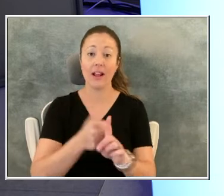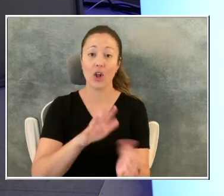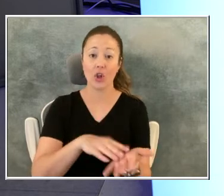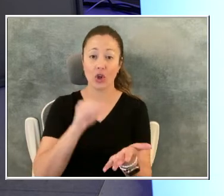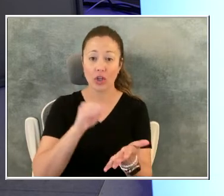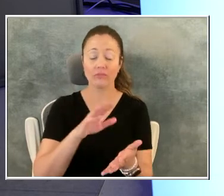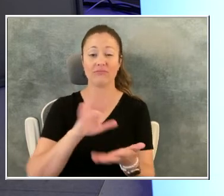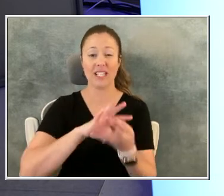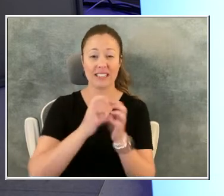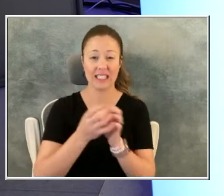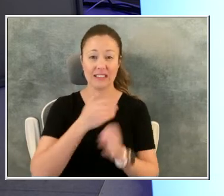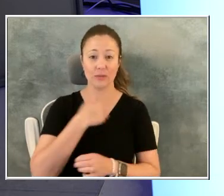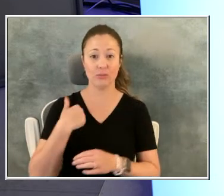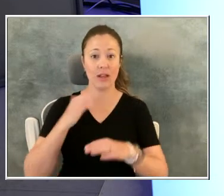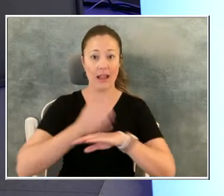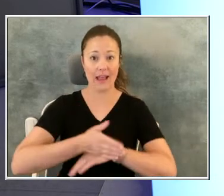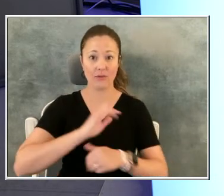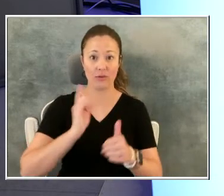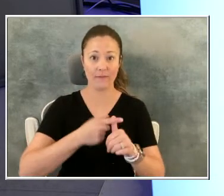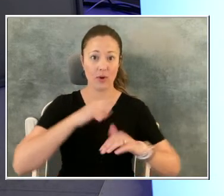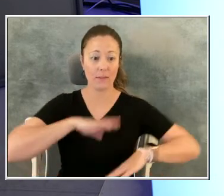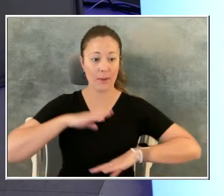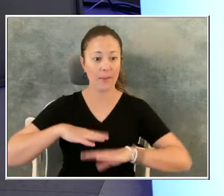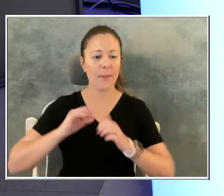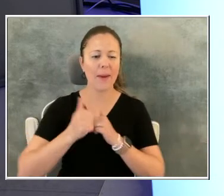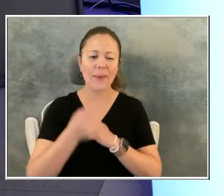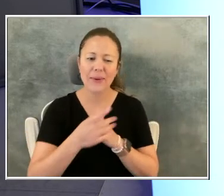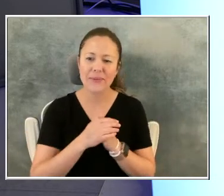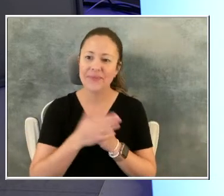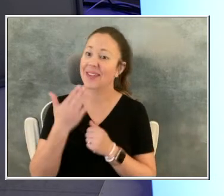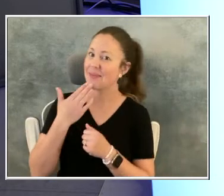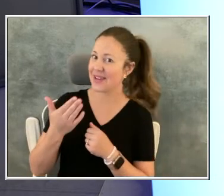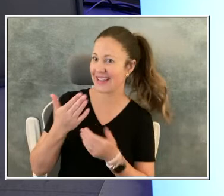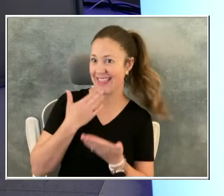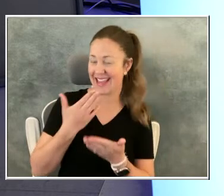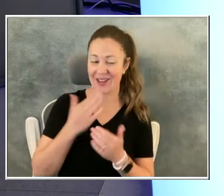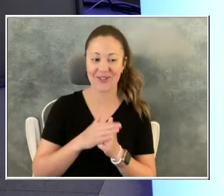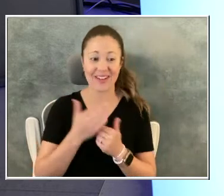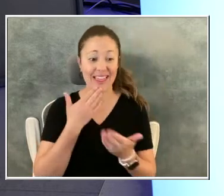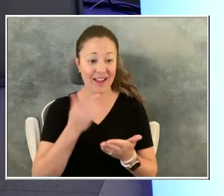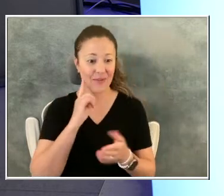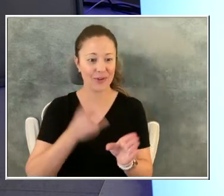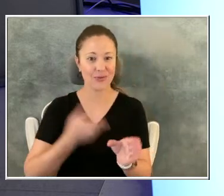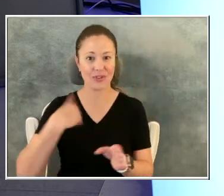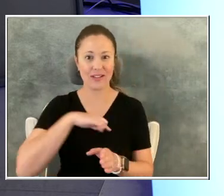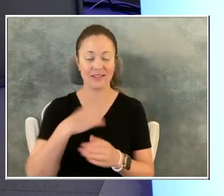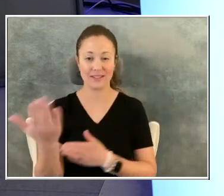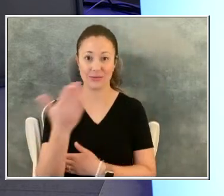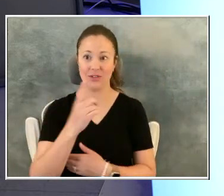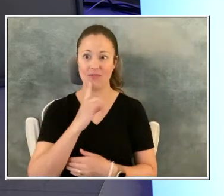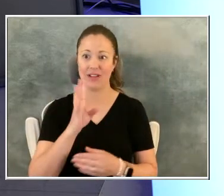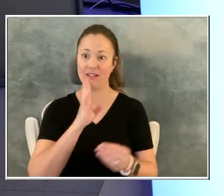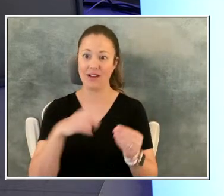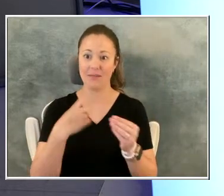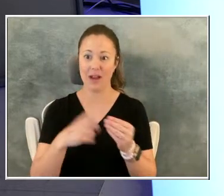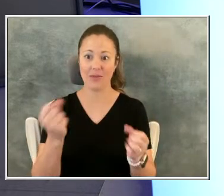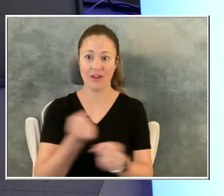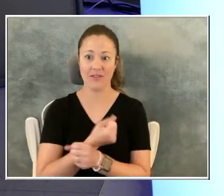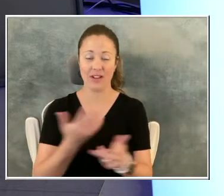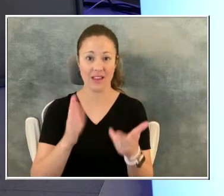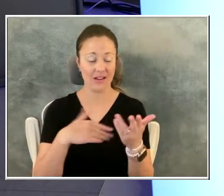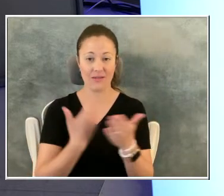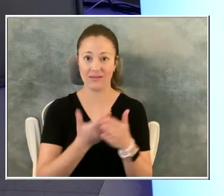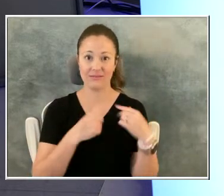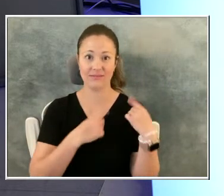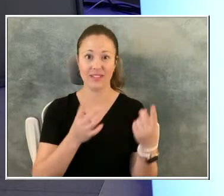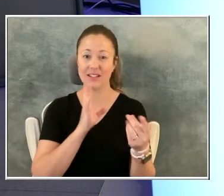first mammogram. Katie, how are you? I'm good, thank you. Good. Thanks for being here at the table and just talking all things. We've been talking about